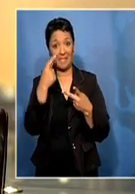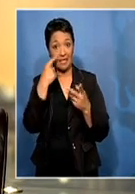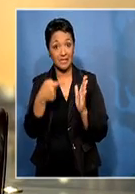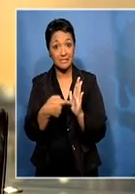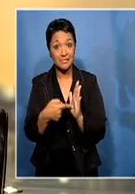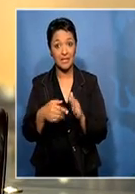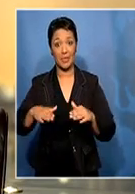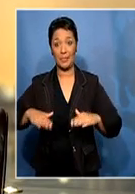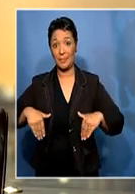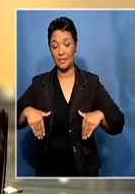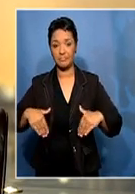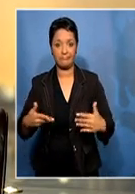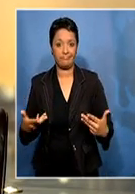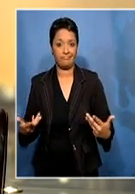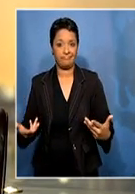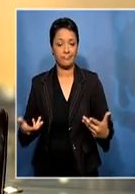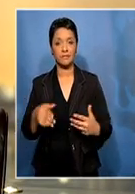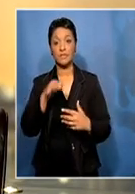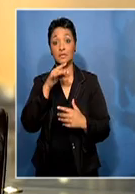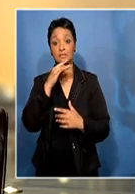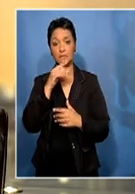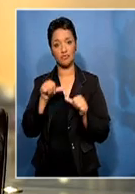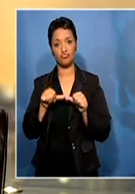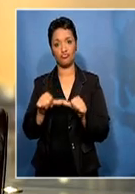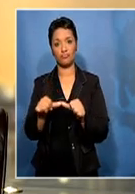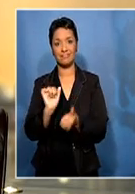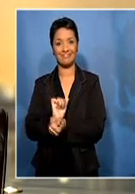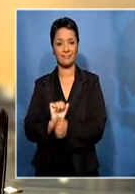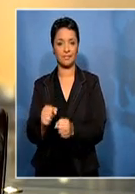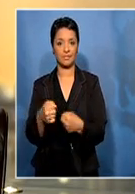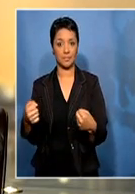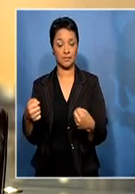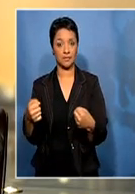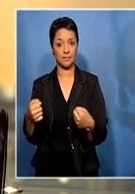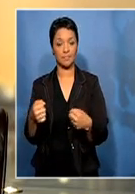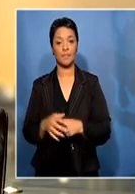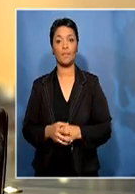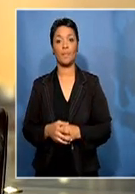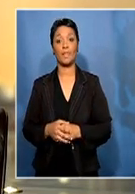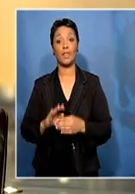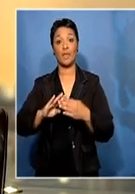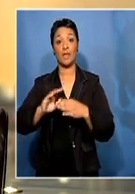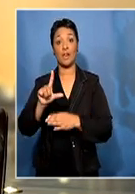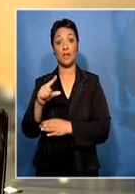evidence, unfortunately, they cannot convict. But the other thing that they raised, the